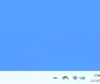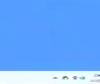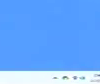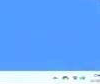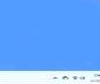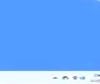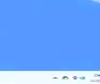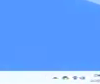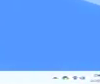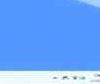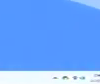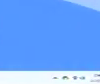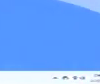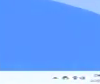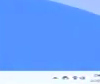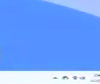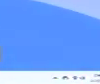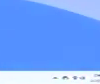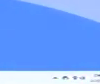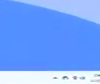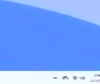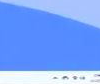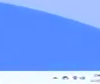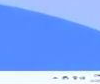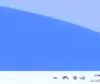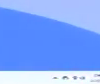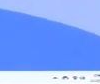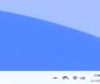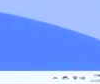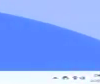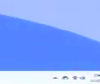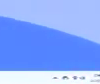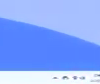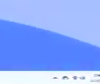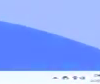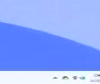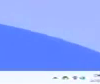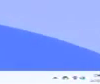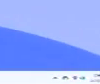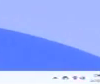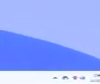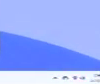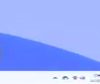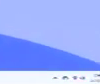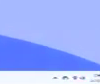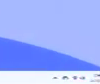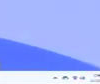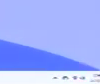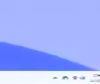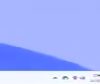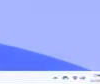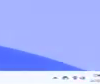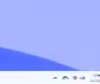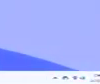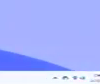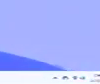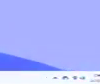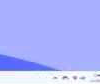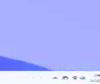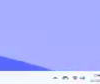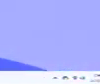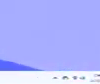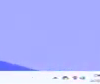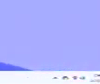Quicken me after thy loving kindness, so shall I keep the testimony of thy mouth forever, O Lord. Thy word is settled in heaven.